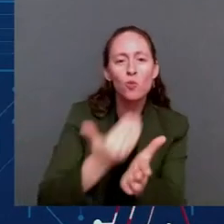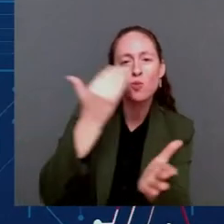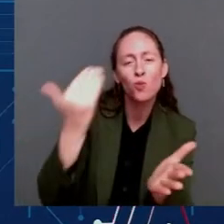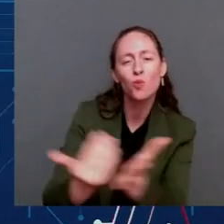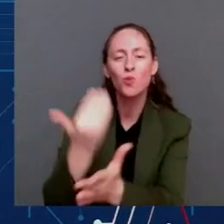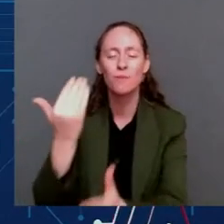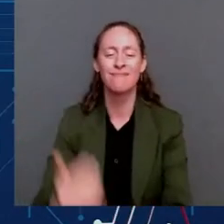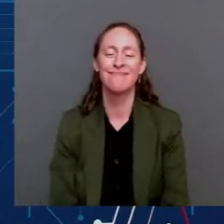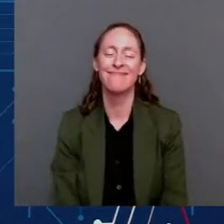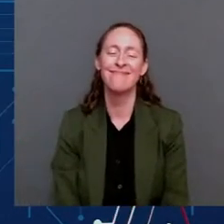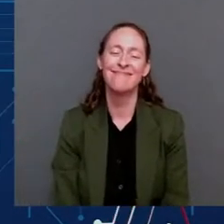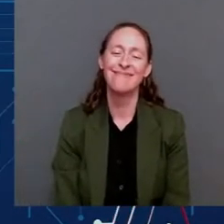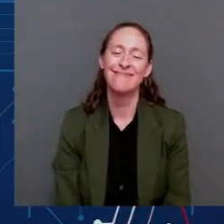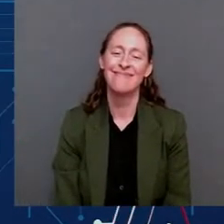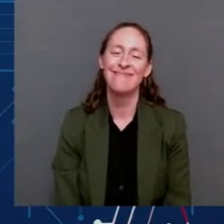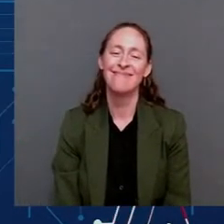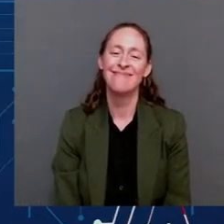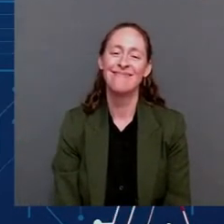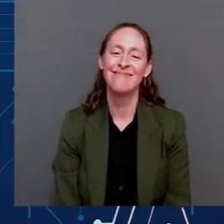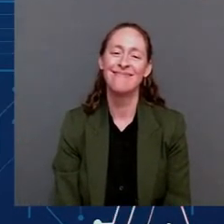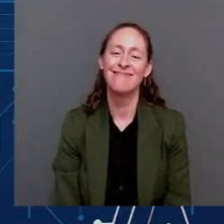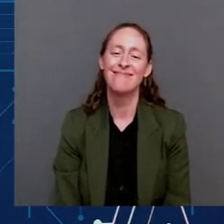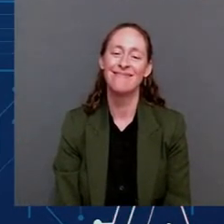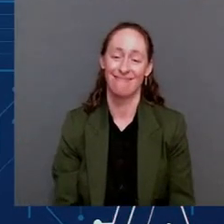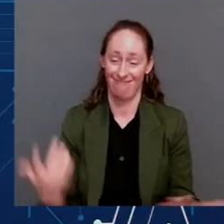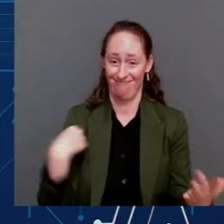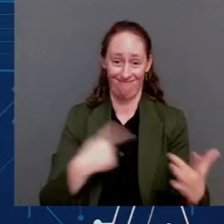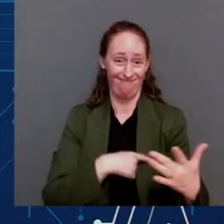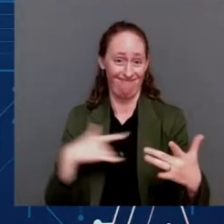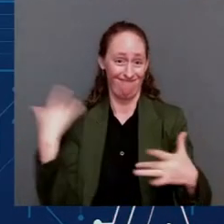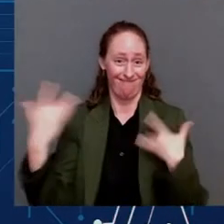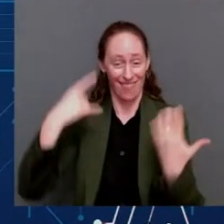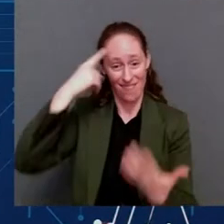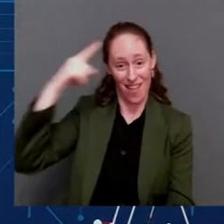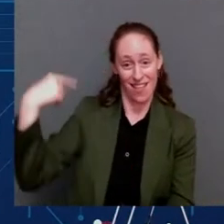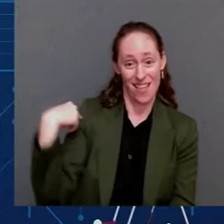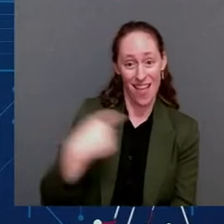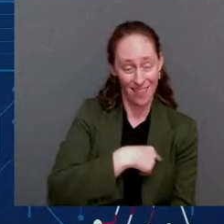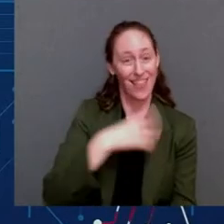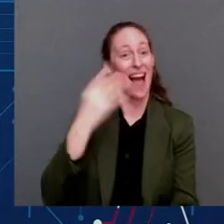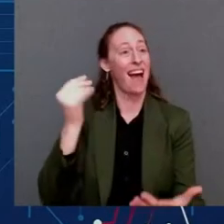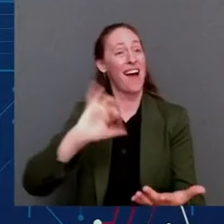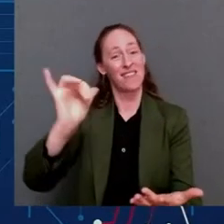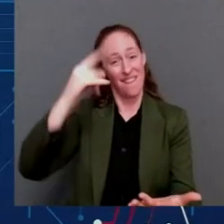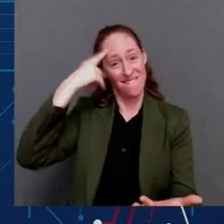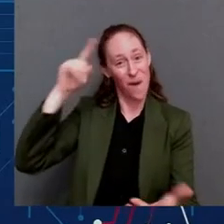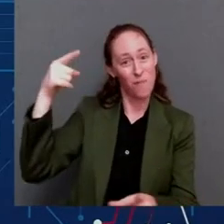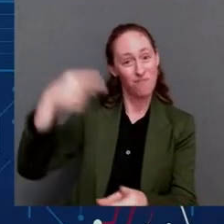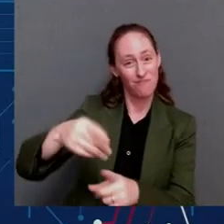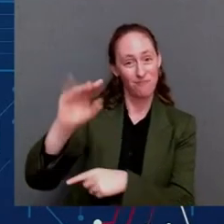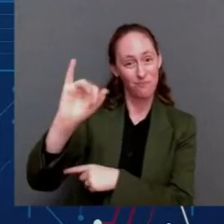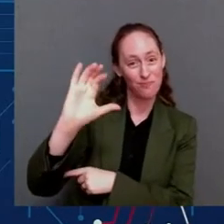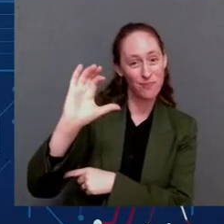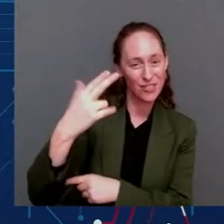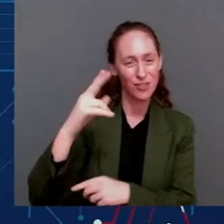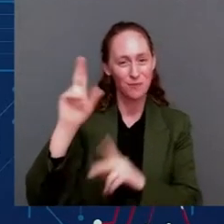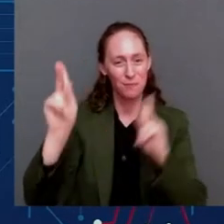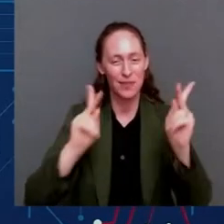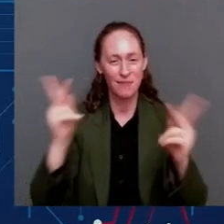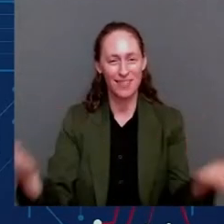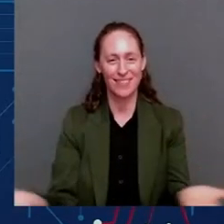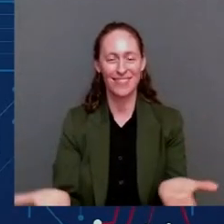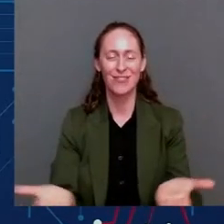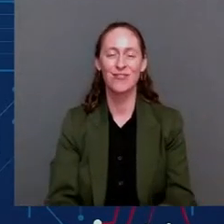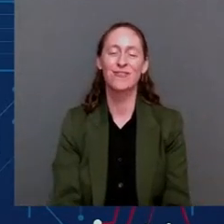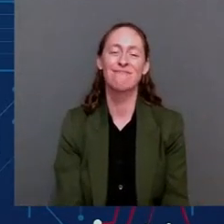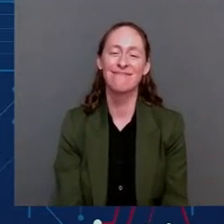so glad to be a part of this announcement today. So now I want to introduce